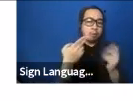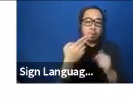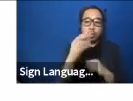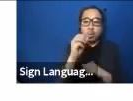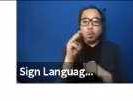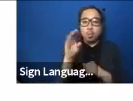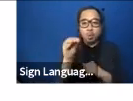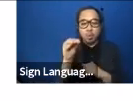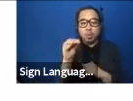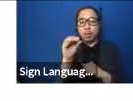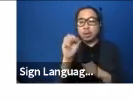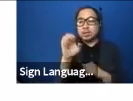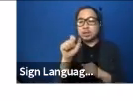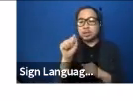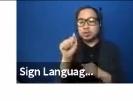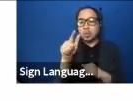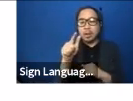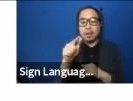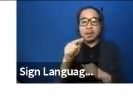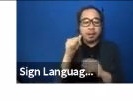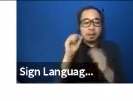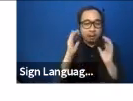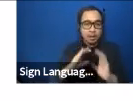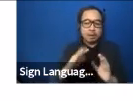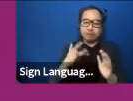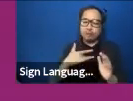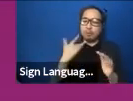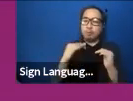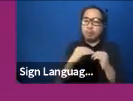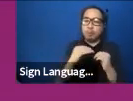client. They feel more feminine.